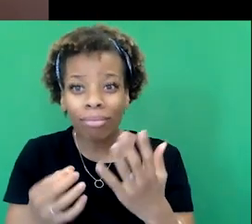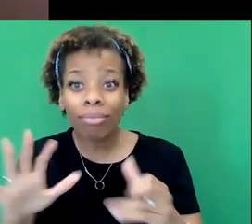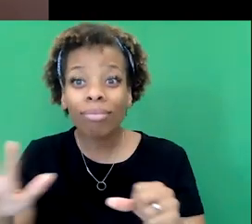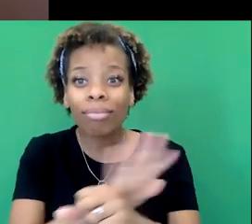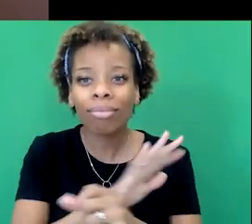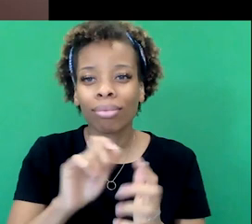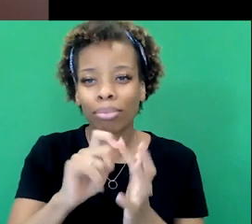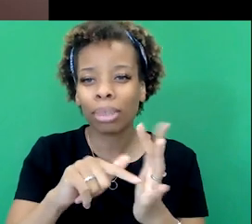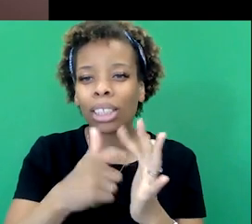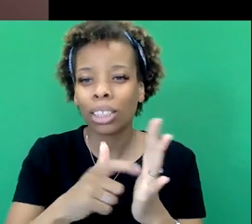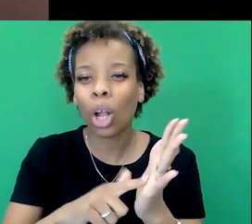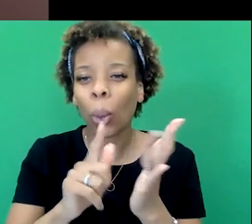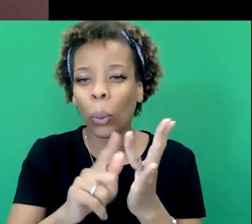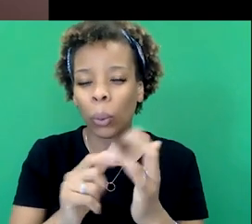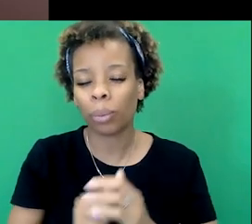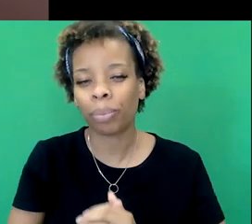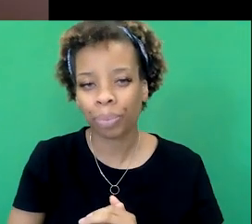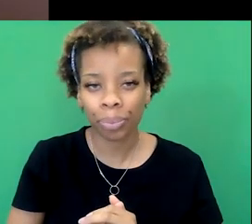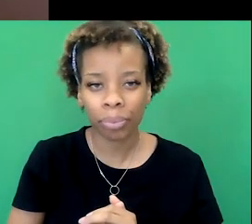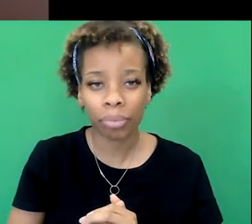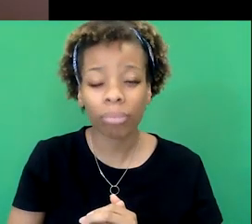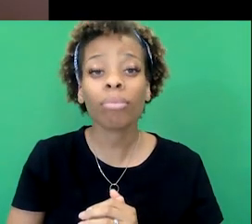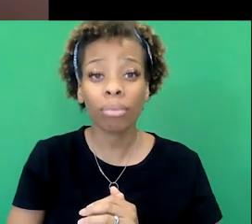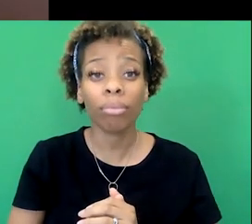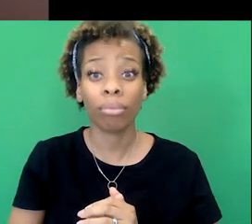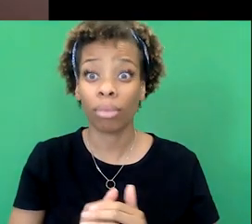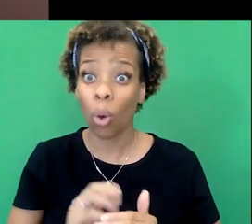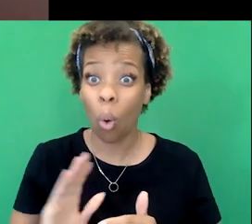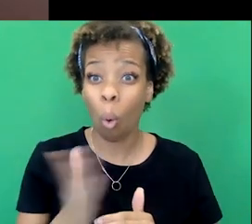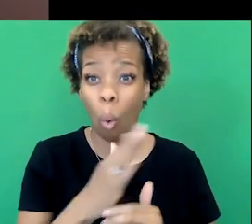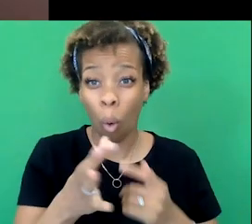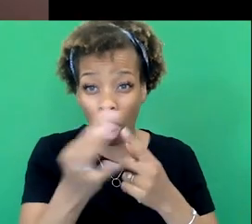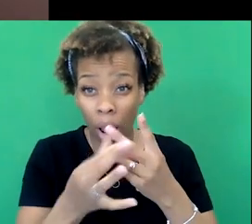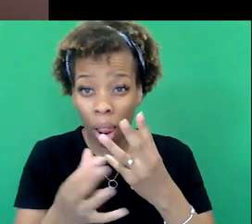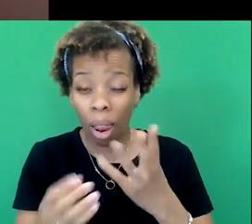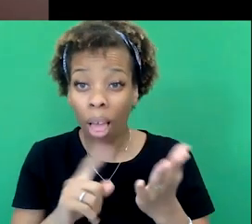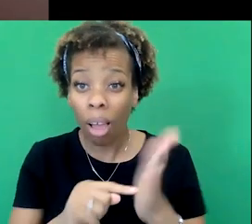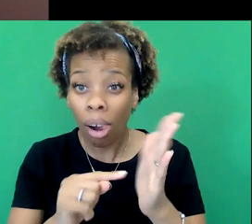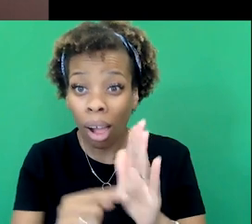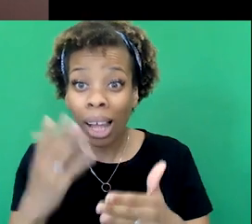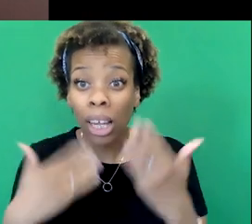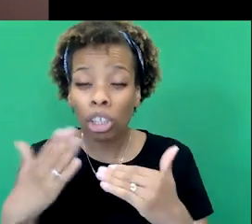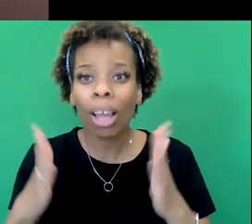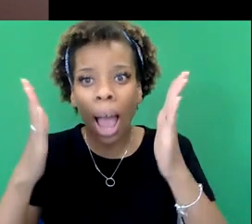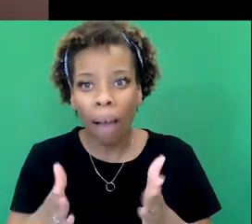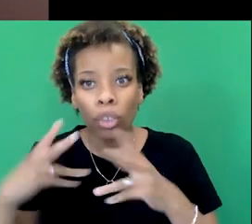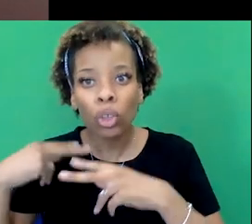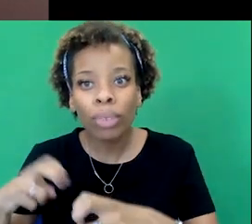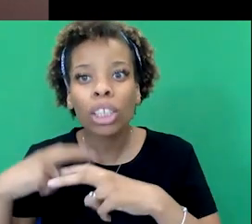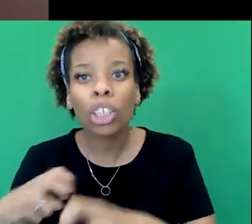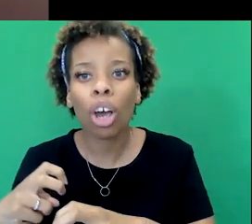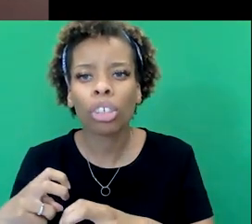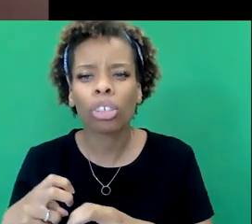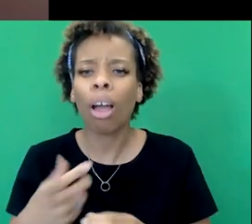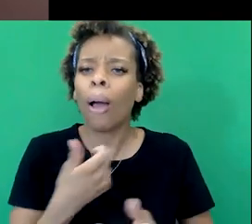the labouring and working class. And all that had to be researched, which is, obviously it's not a normal Jane